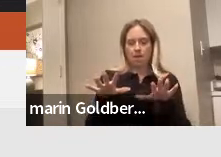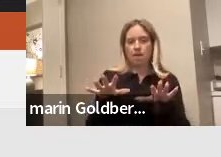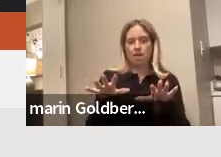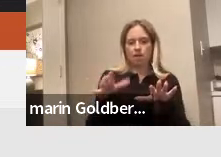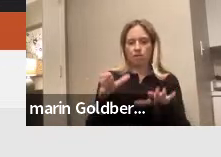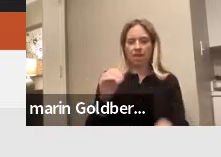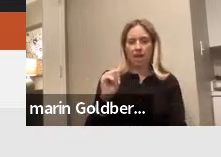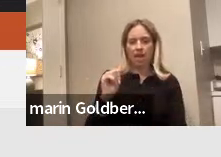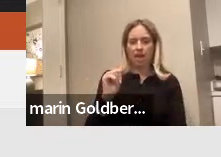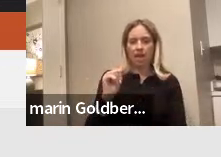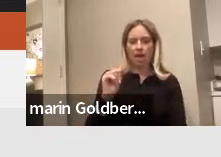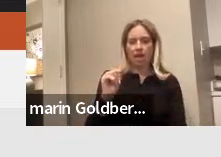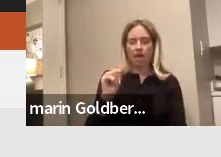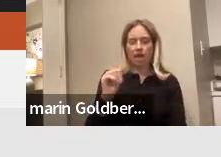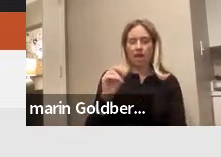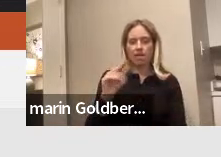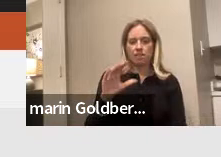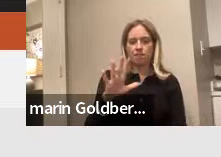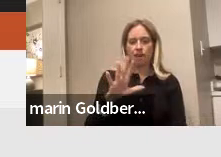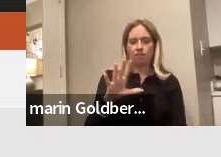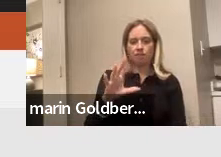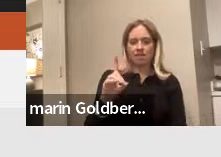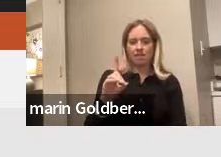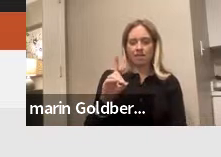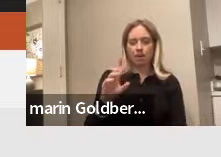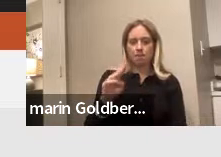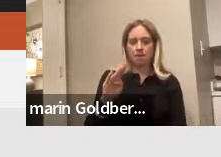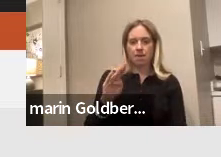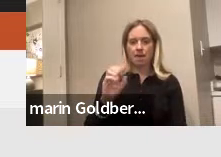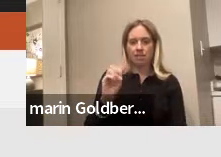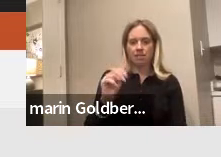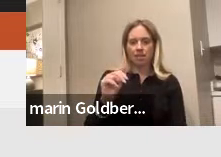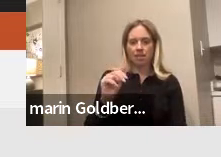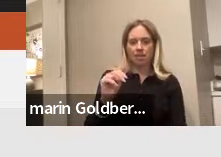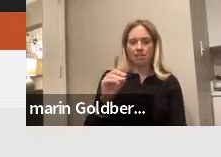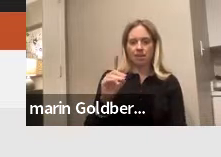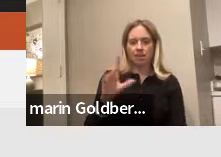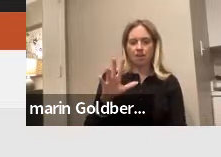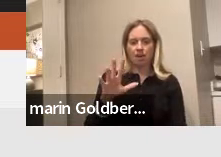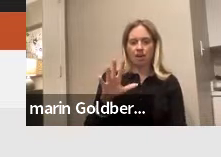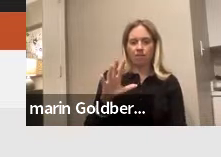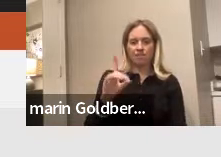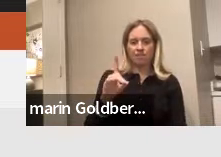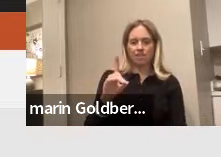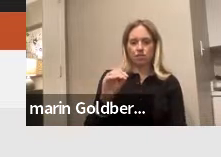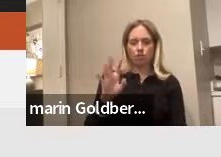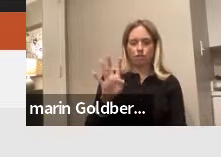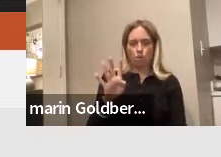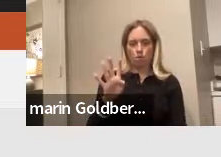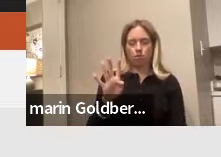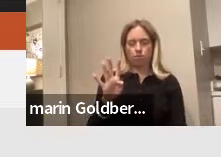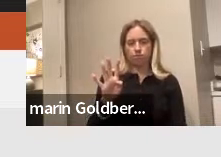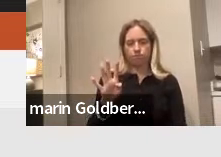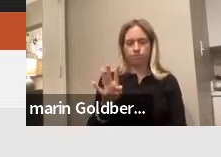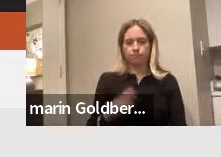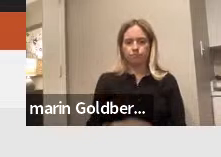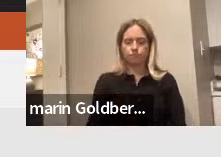ANC 5D. The SMD is 5D04. So here's what